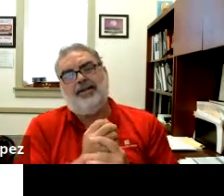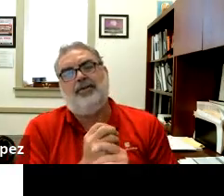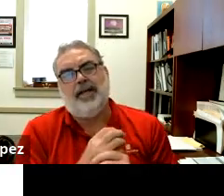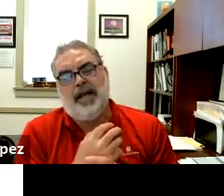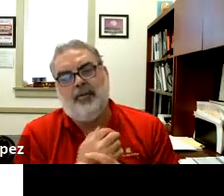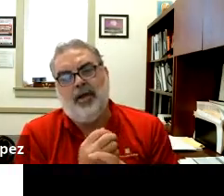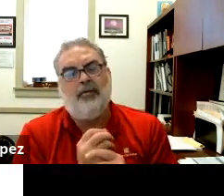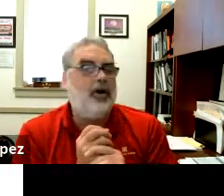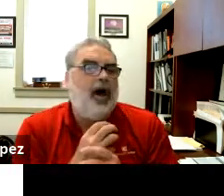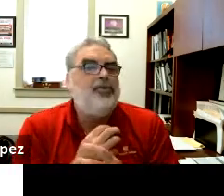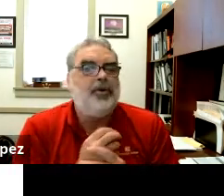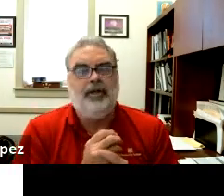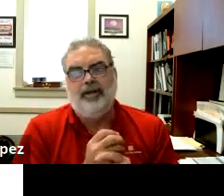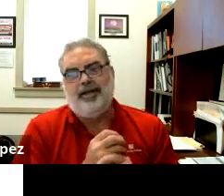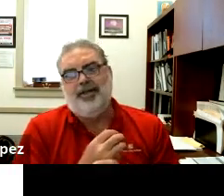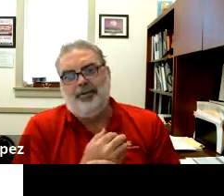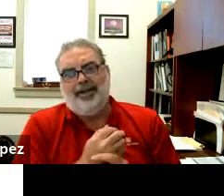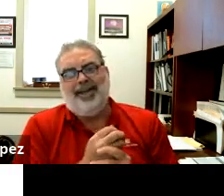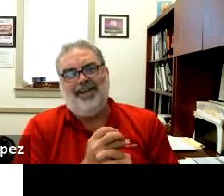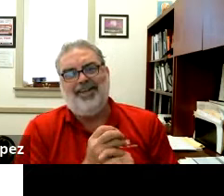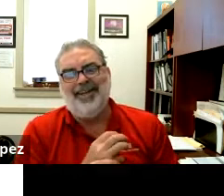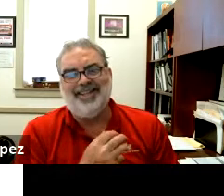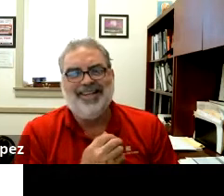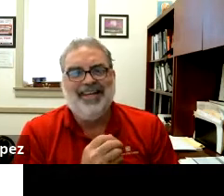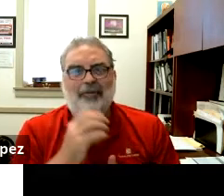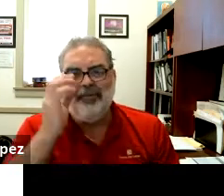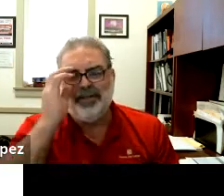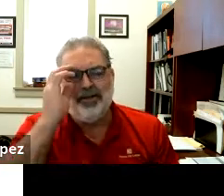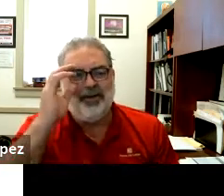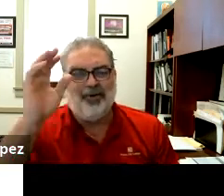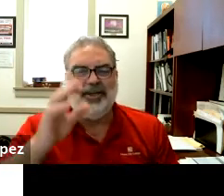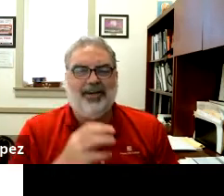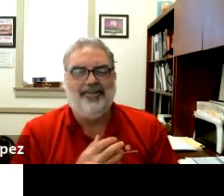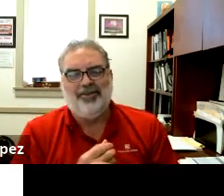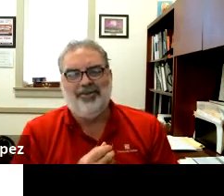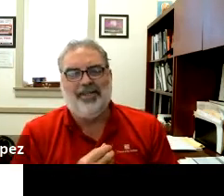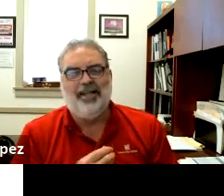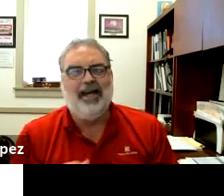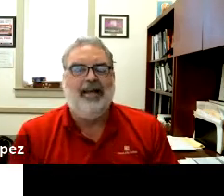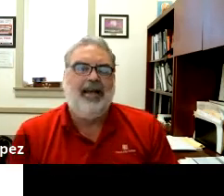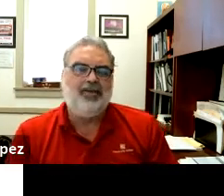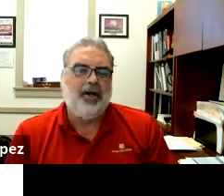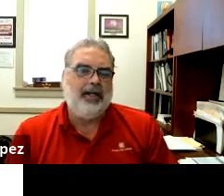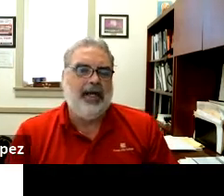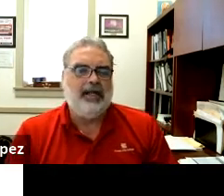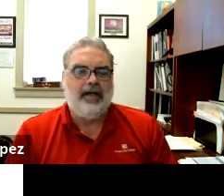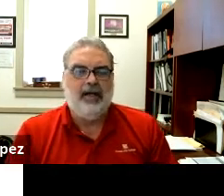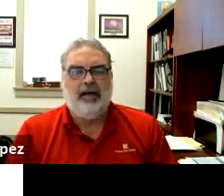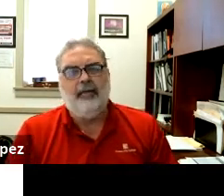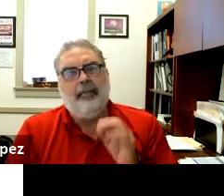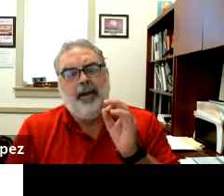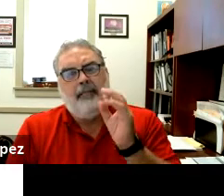had students that had well over 100 accumulated units, and we've been slowly working on reducing that and trying to